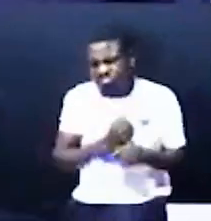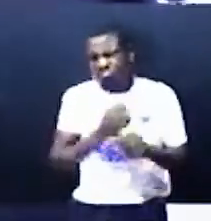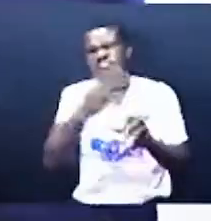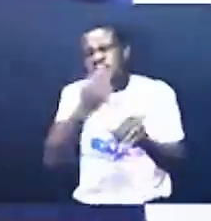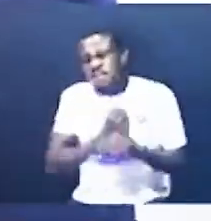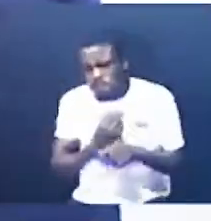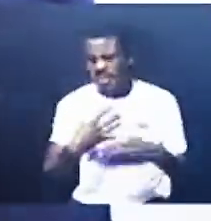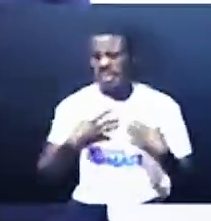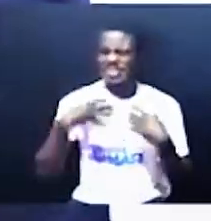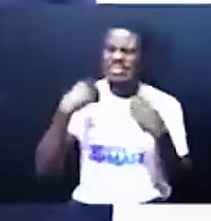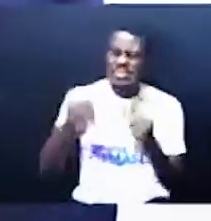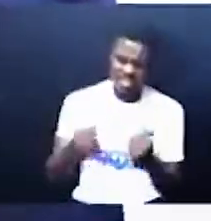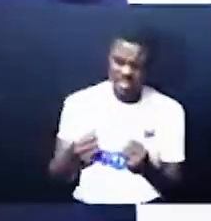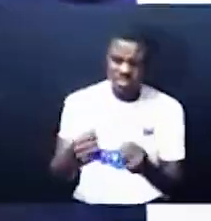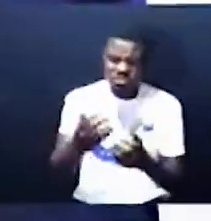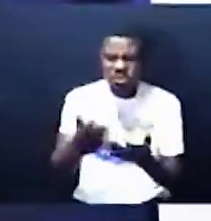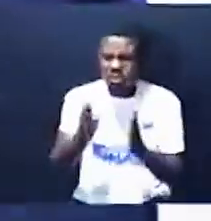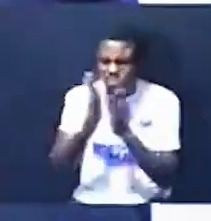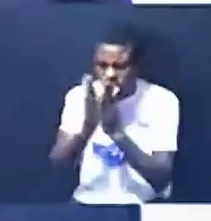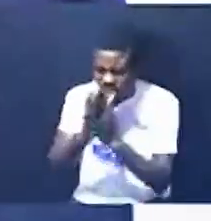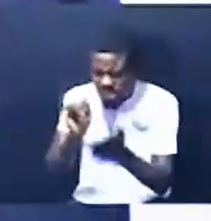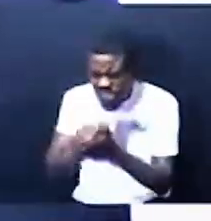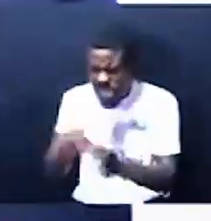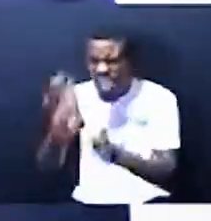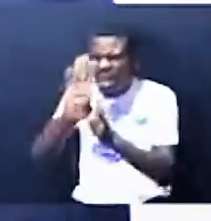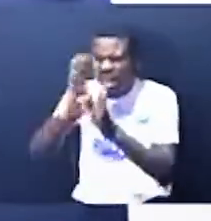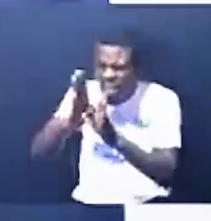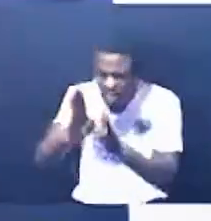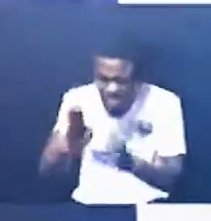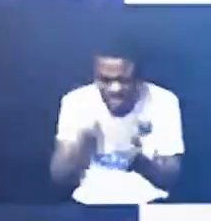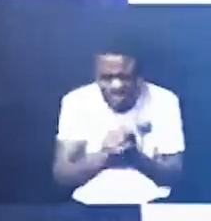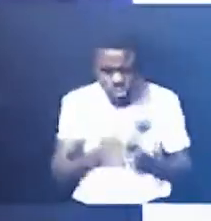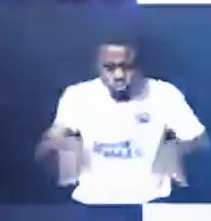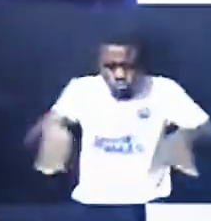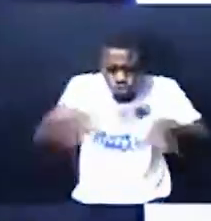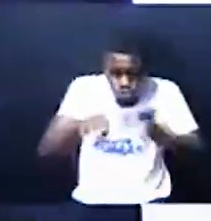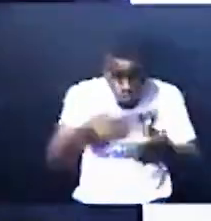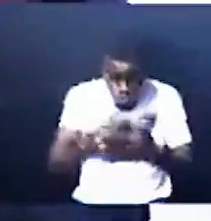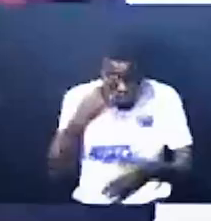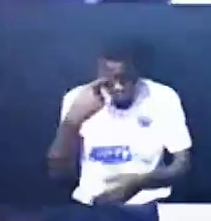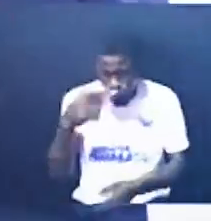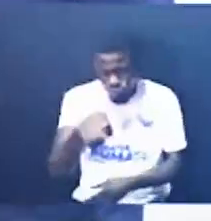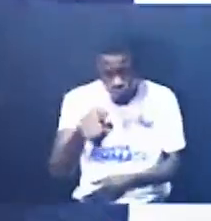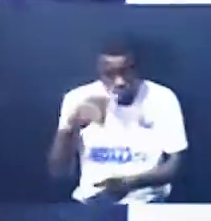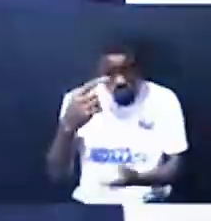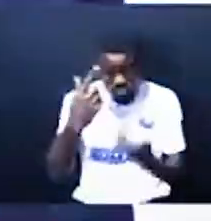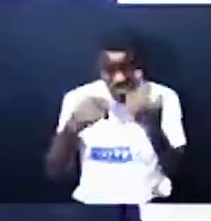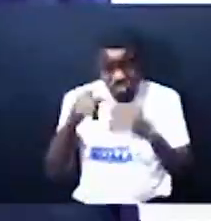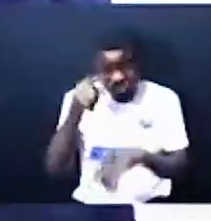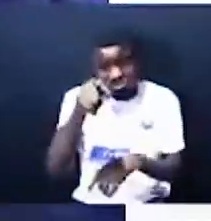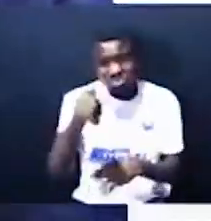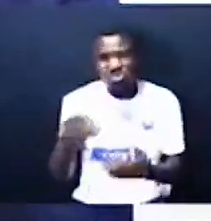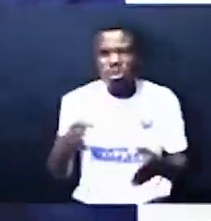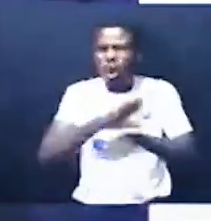May doors that have been shut because of you be open. Let